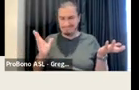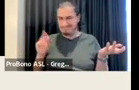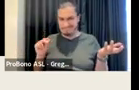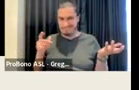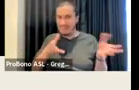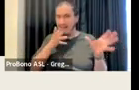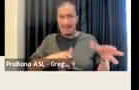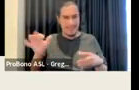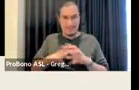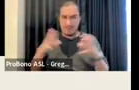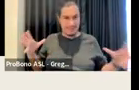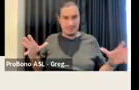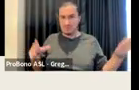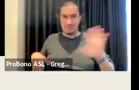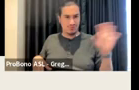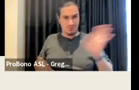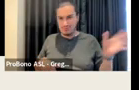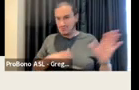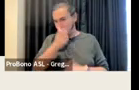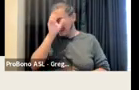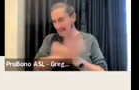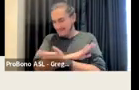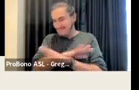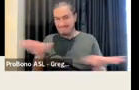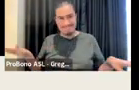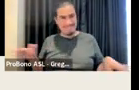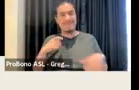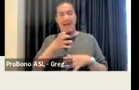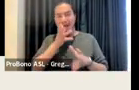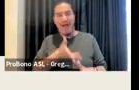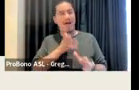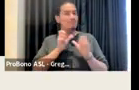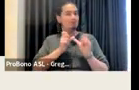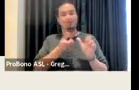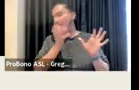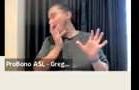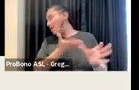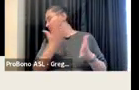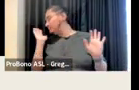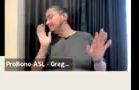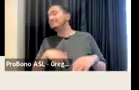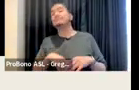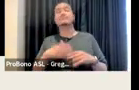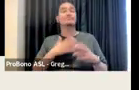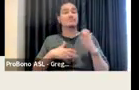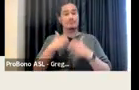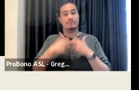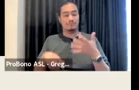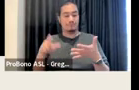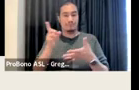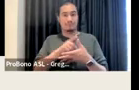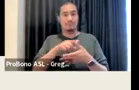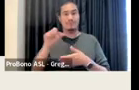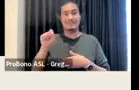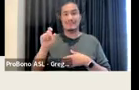it. I hate it so much. I've always hated it. I will continue to hate it. My problem with stasis, my biggest problem is it assumes